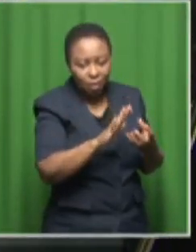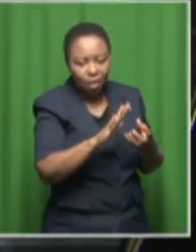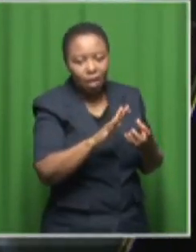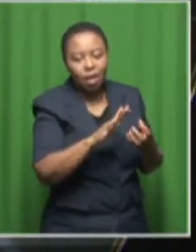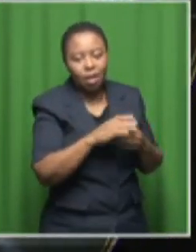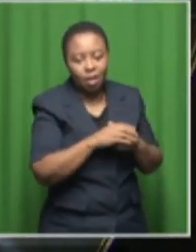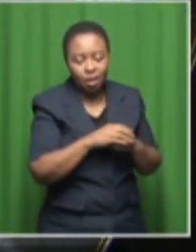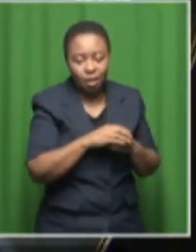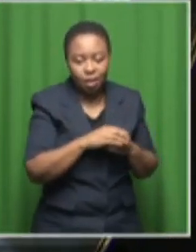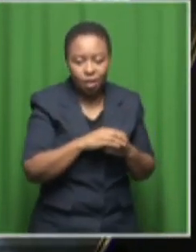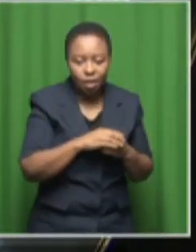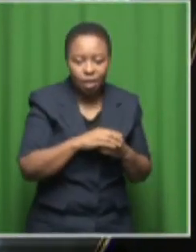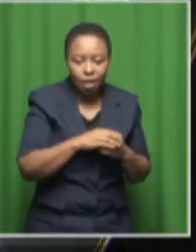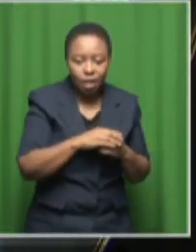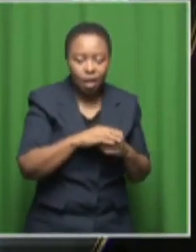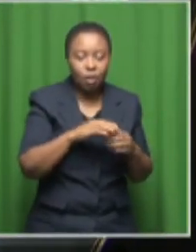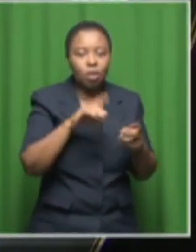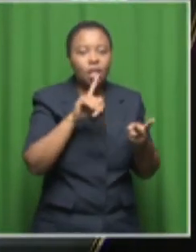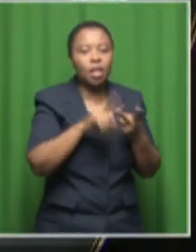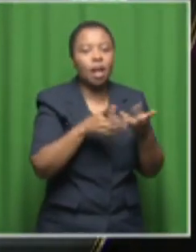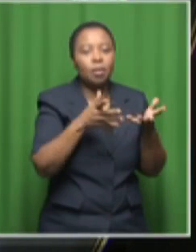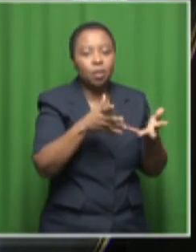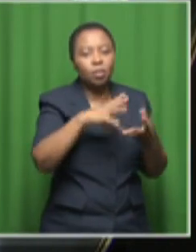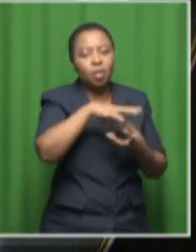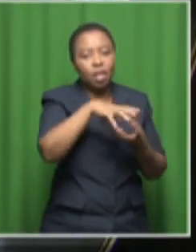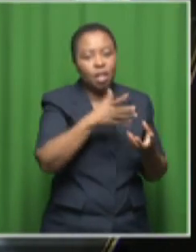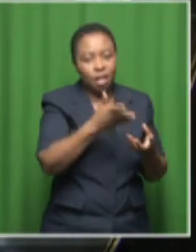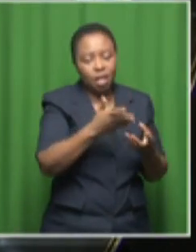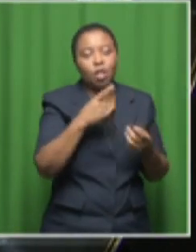as well as the modern stews. Yeah, for those that have